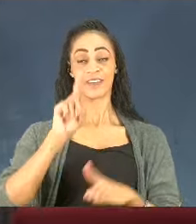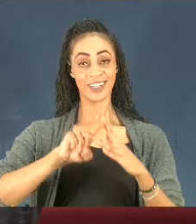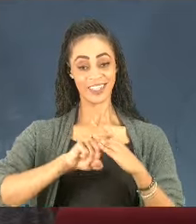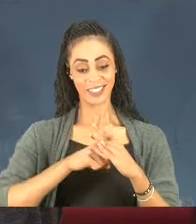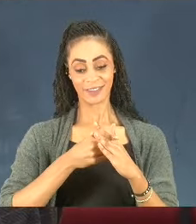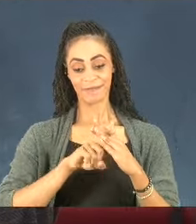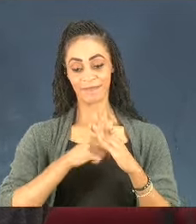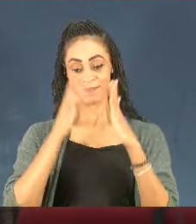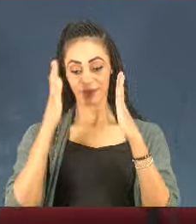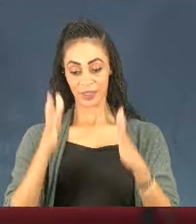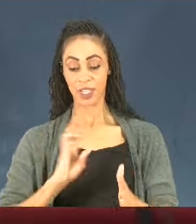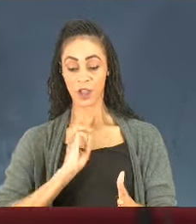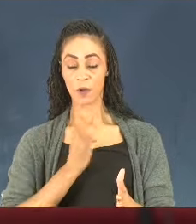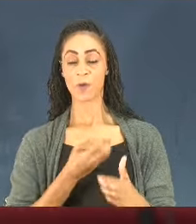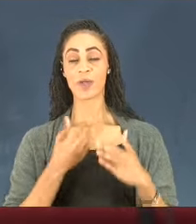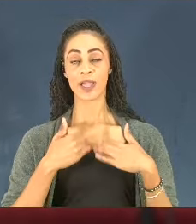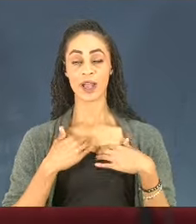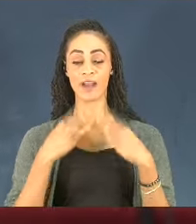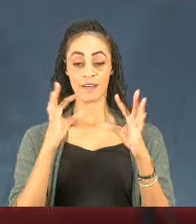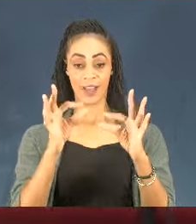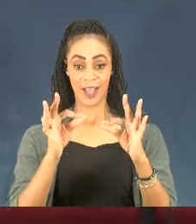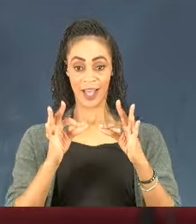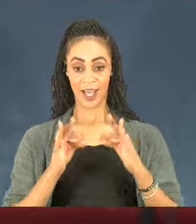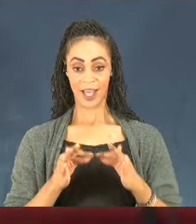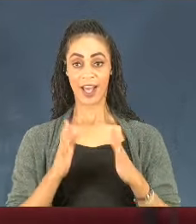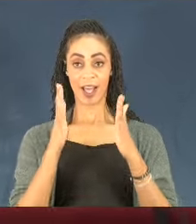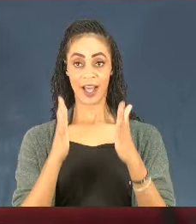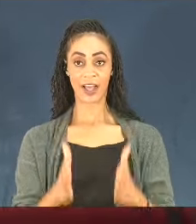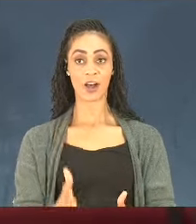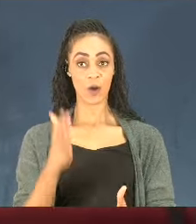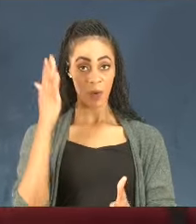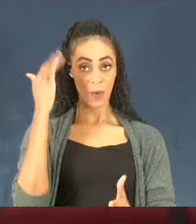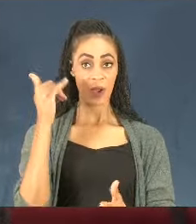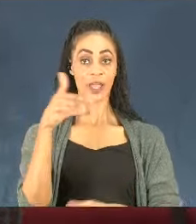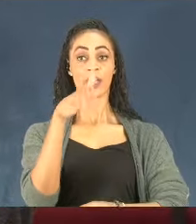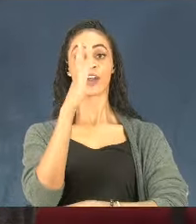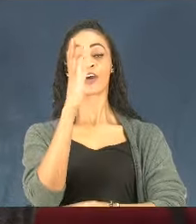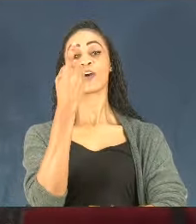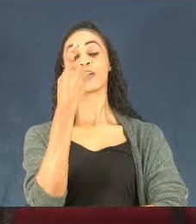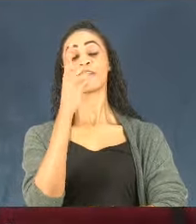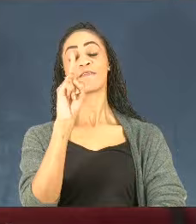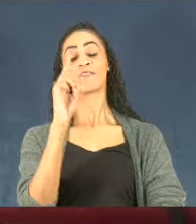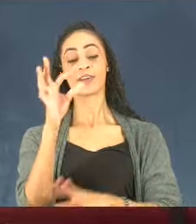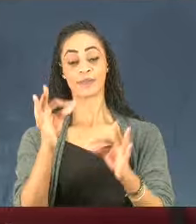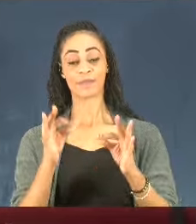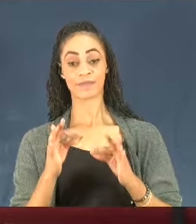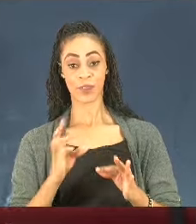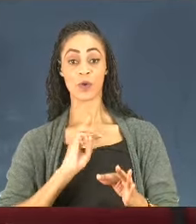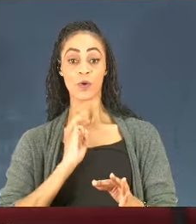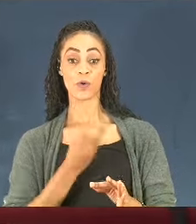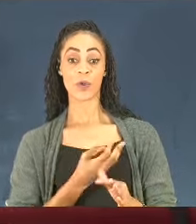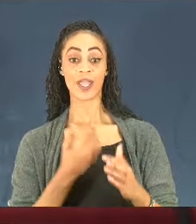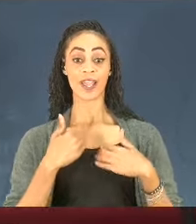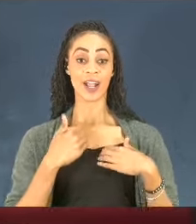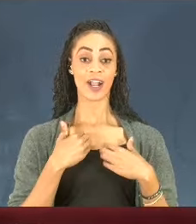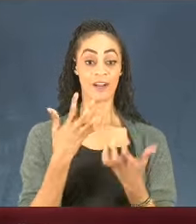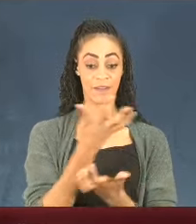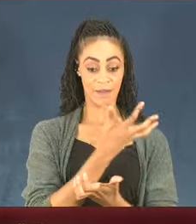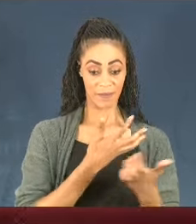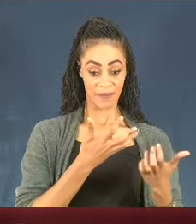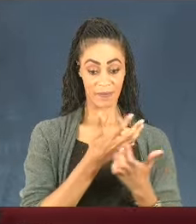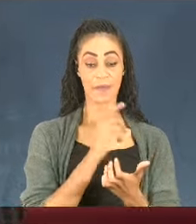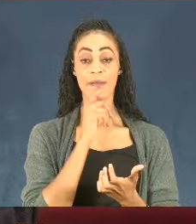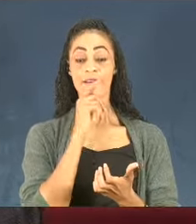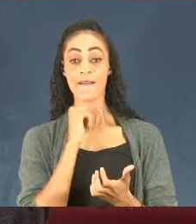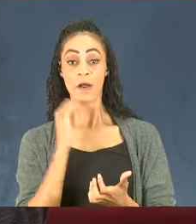first accountant. There are business people, because God was the first businessman. There are communicators, because God was